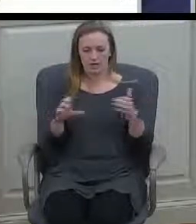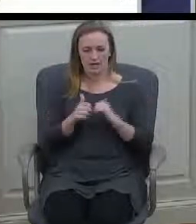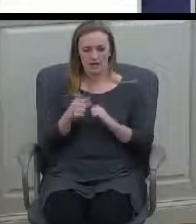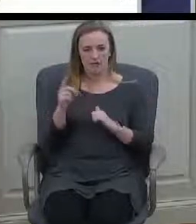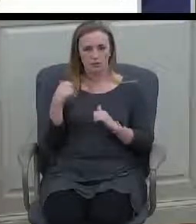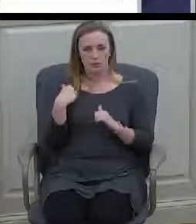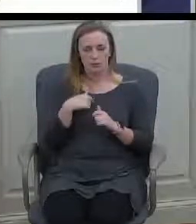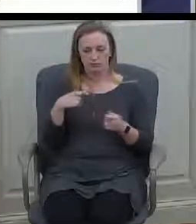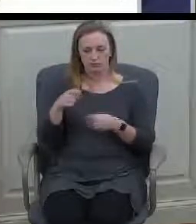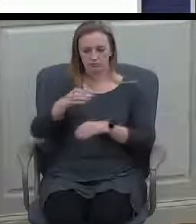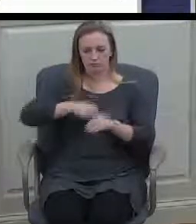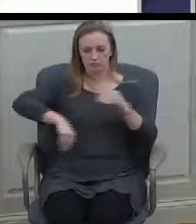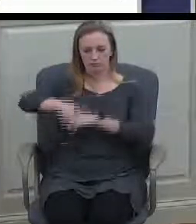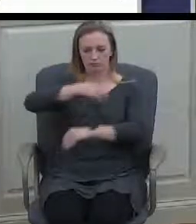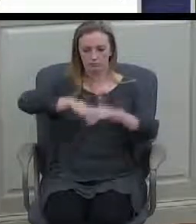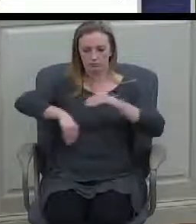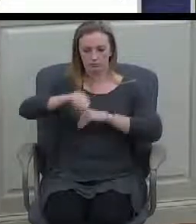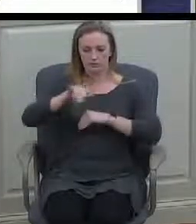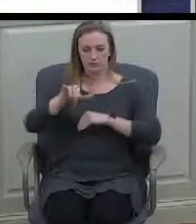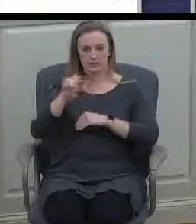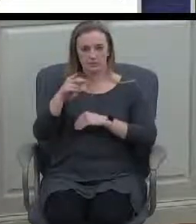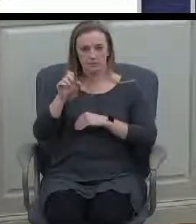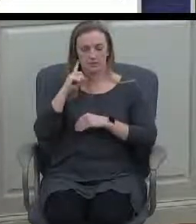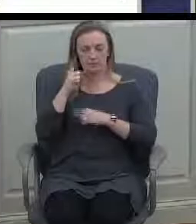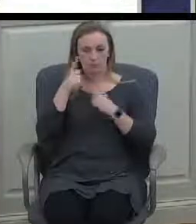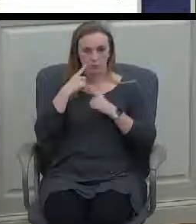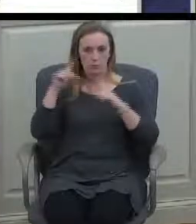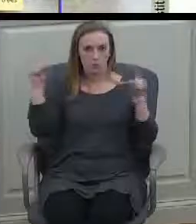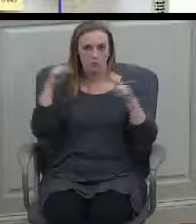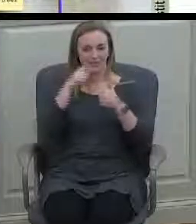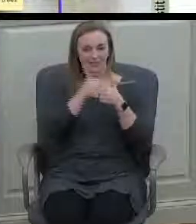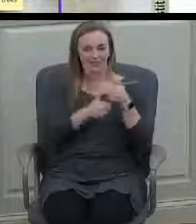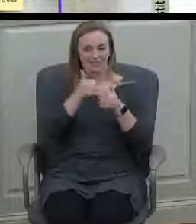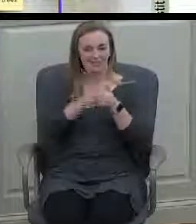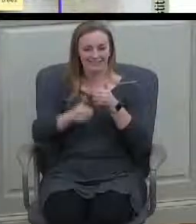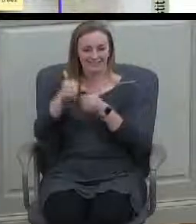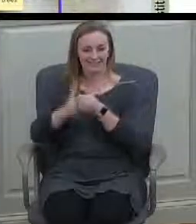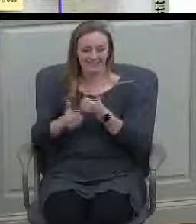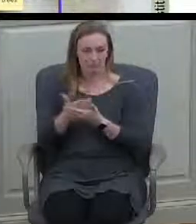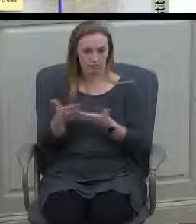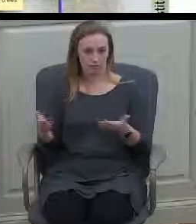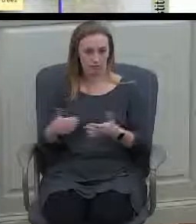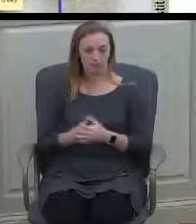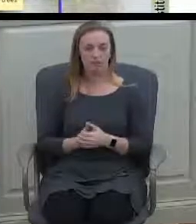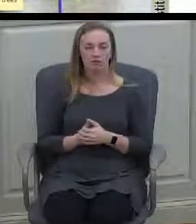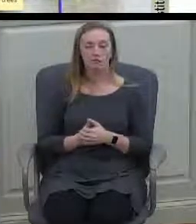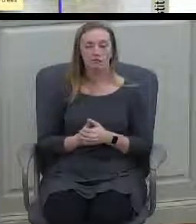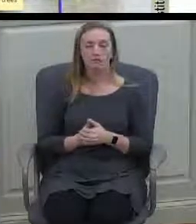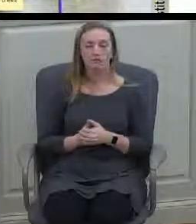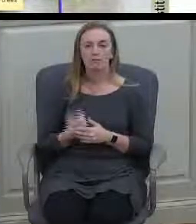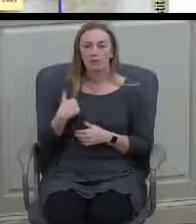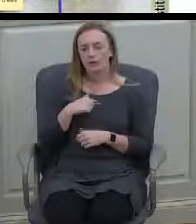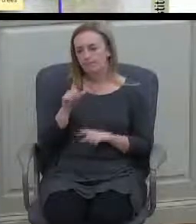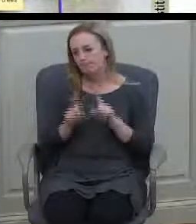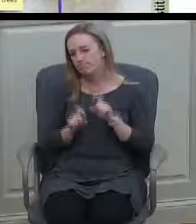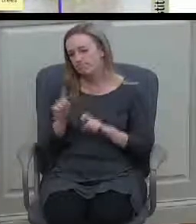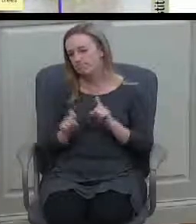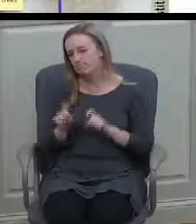reconfigure that space to work for all of those pieces? So we asked a bunch of questions. We